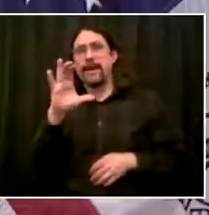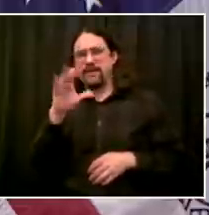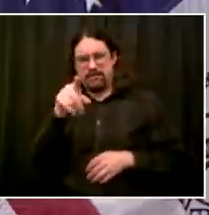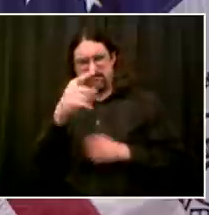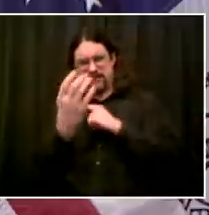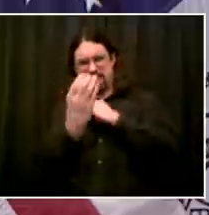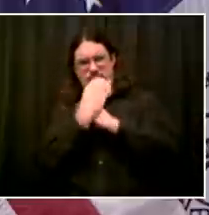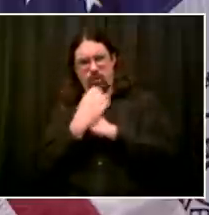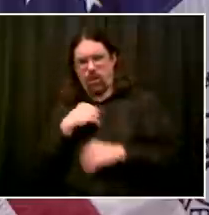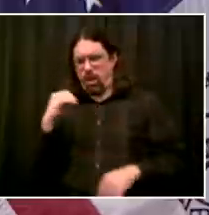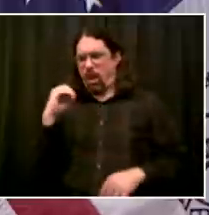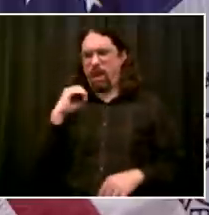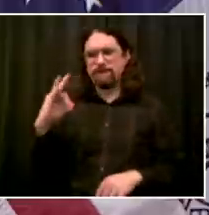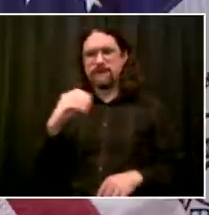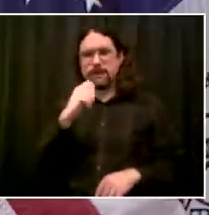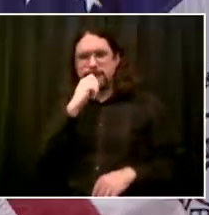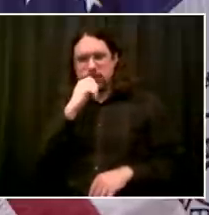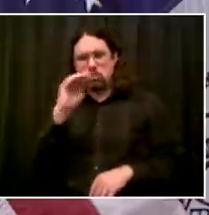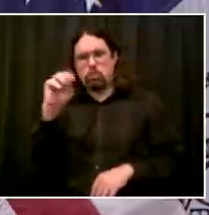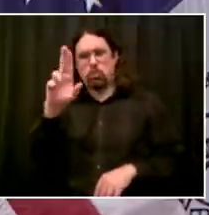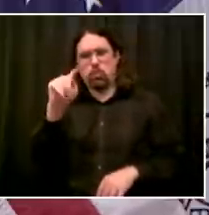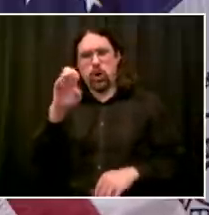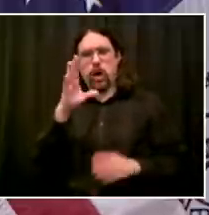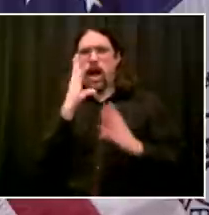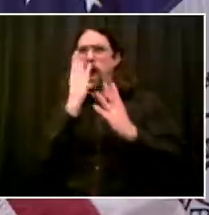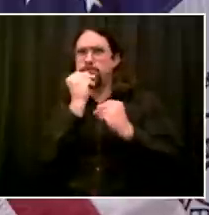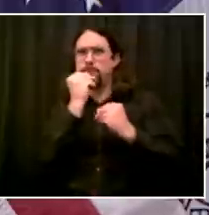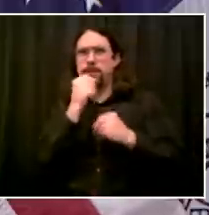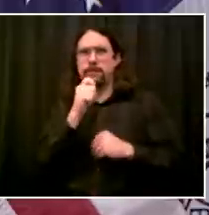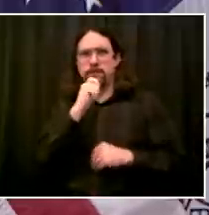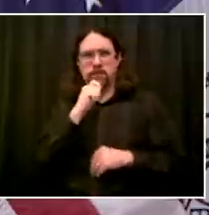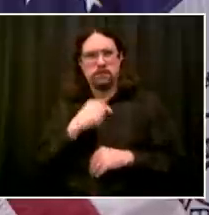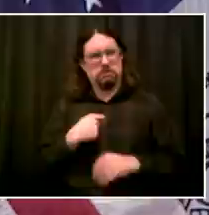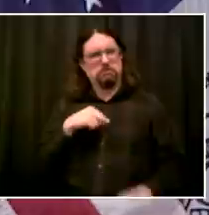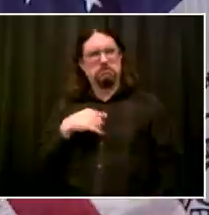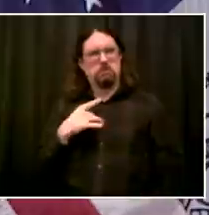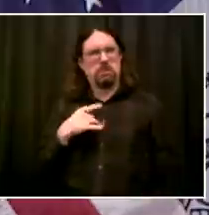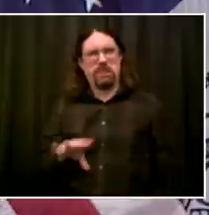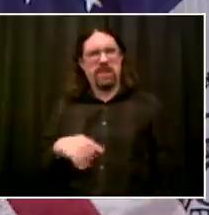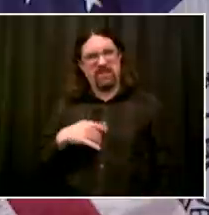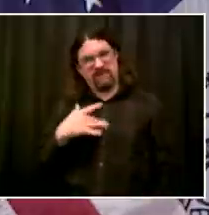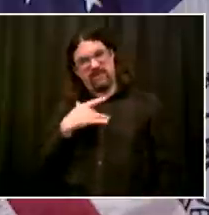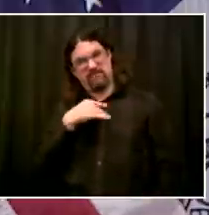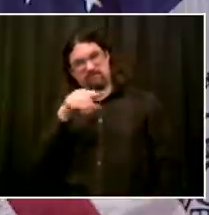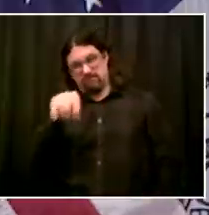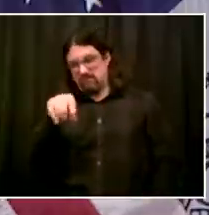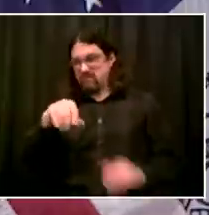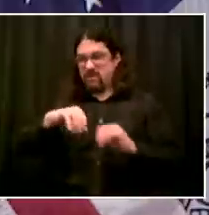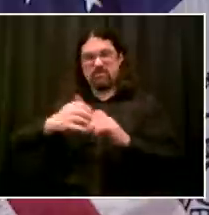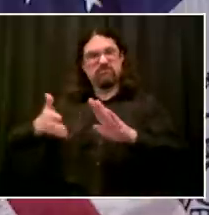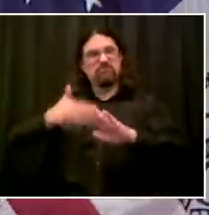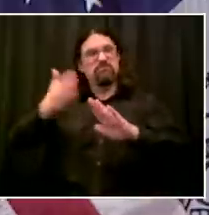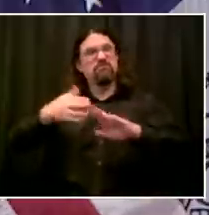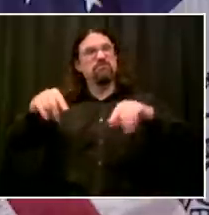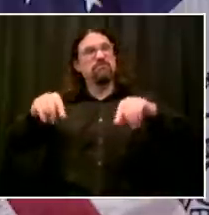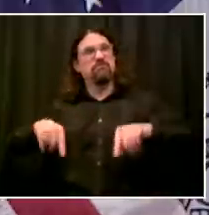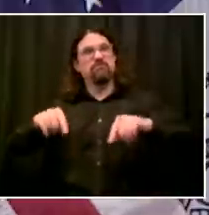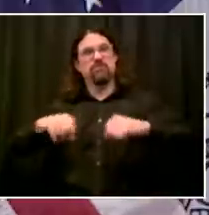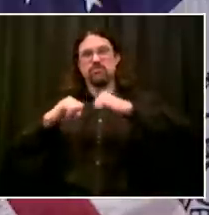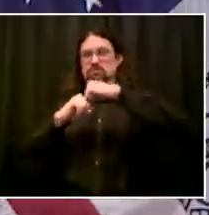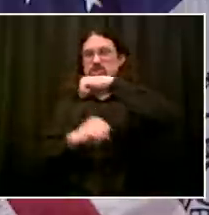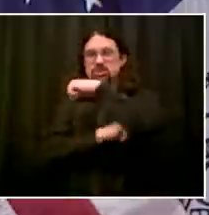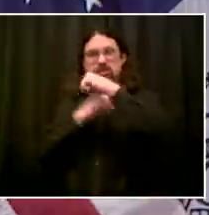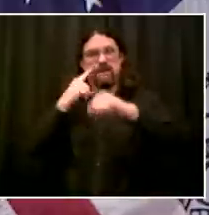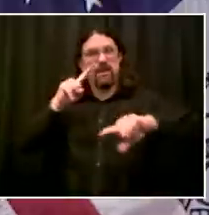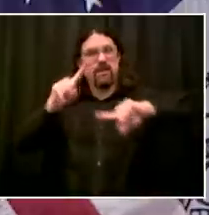this. We still haven't seen any progress about this. And today in particular, when we see that